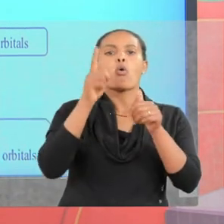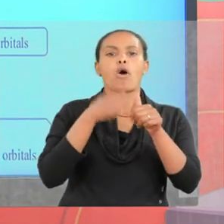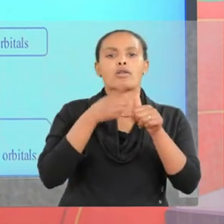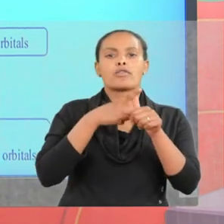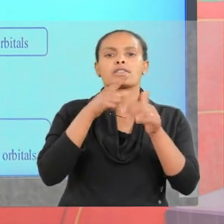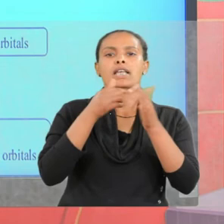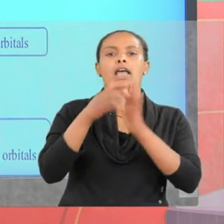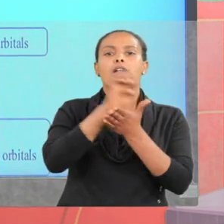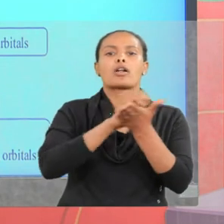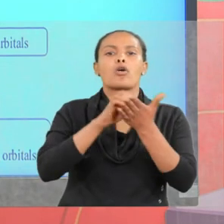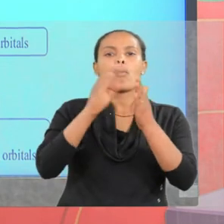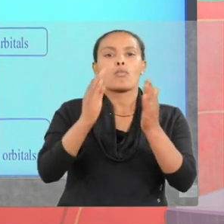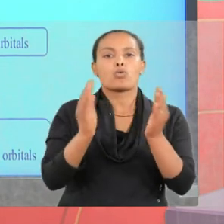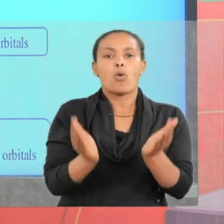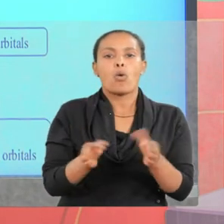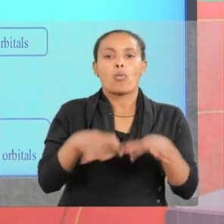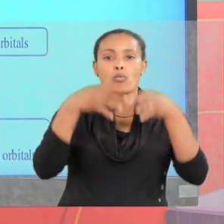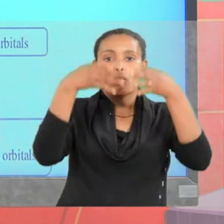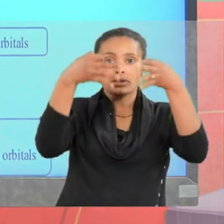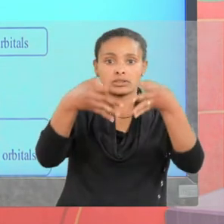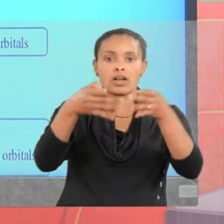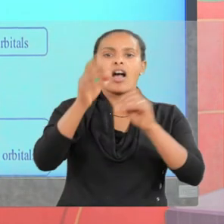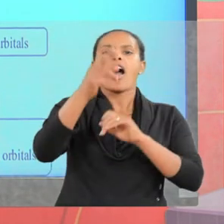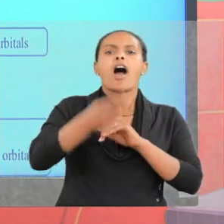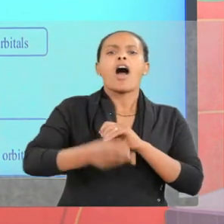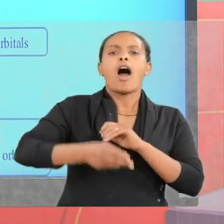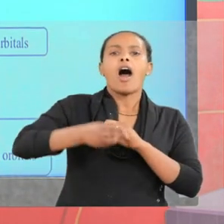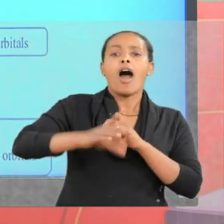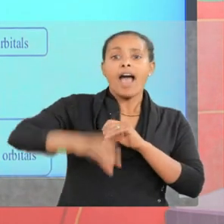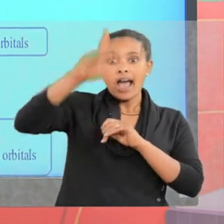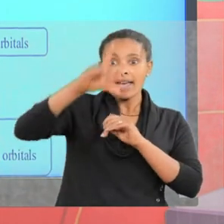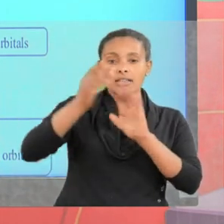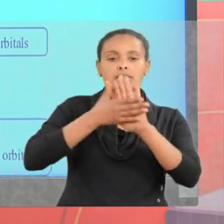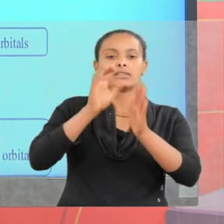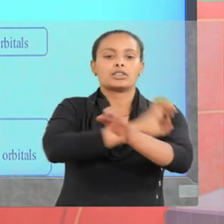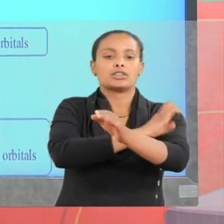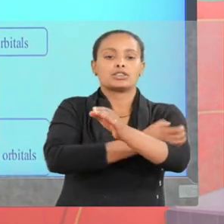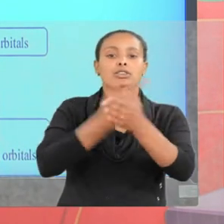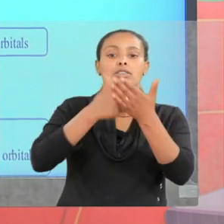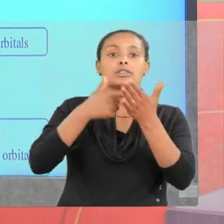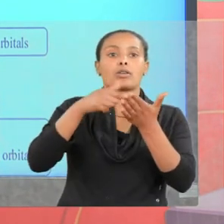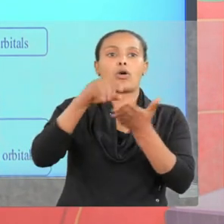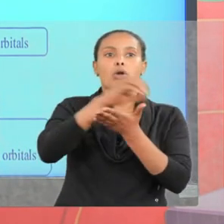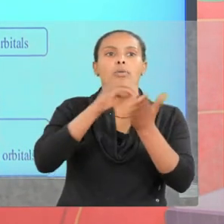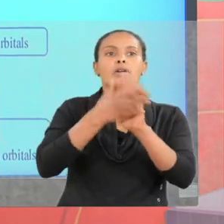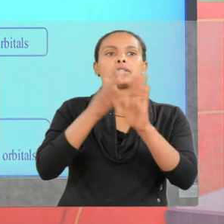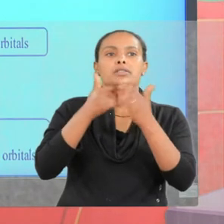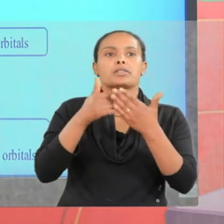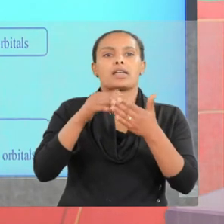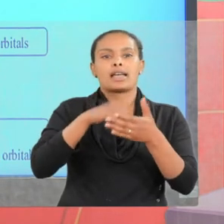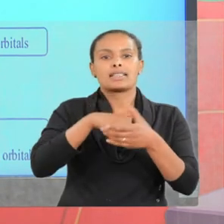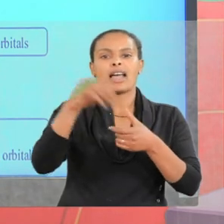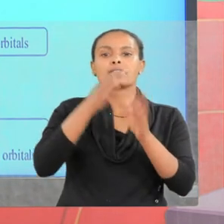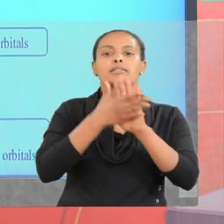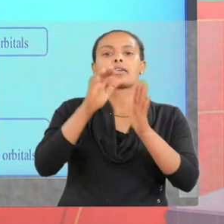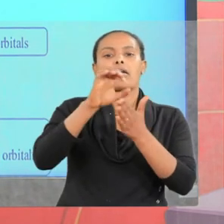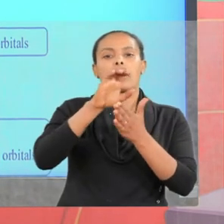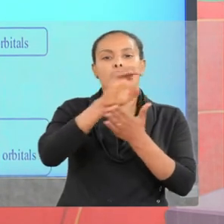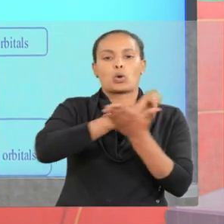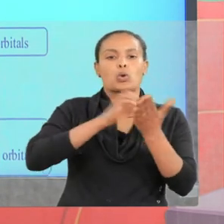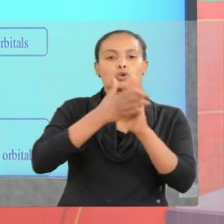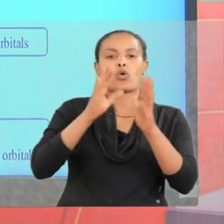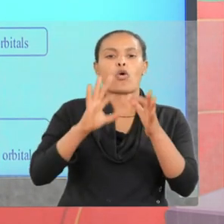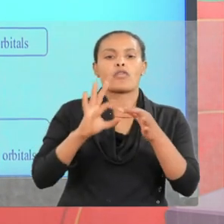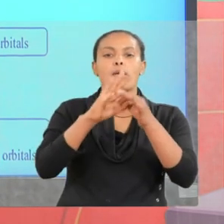the electron promoted to higher energy orbital. Now, this is excited state electronic configuration